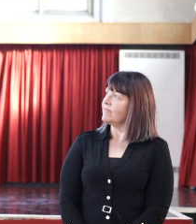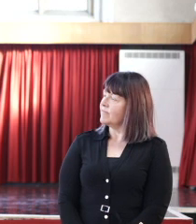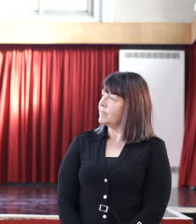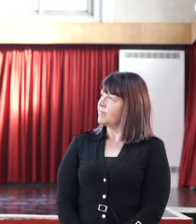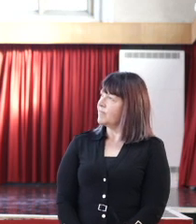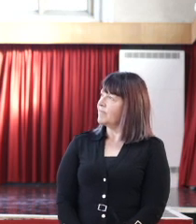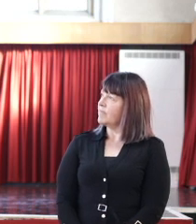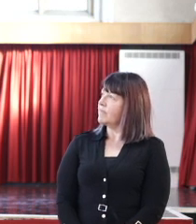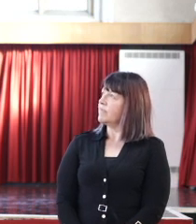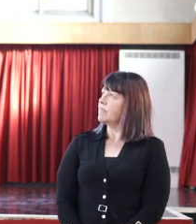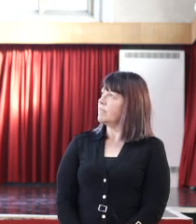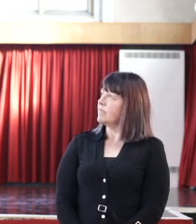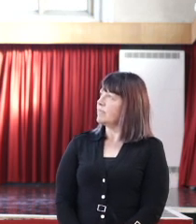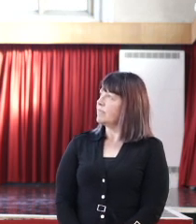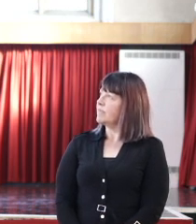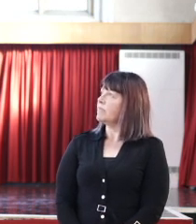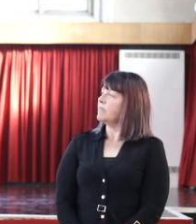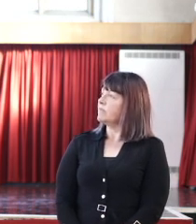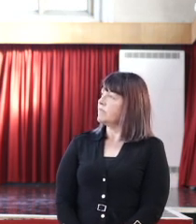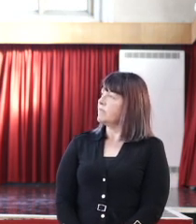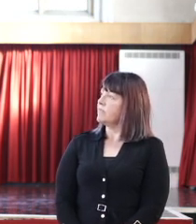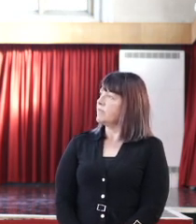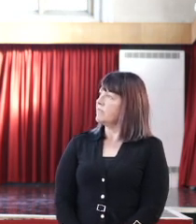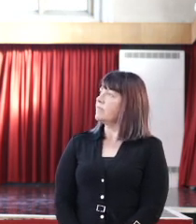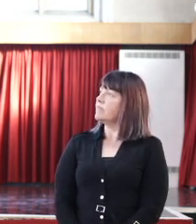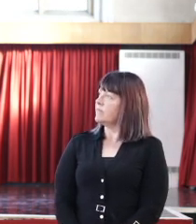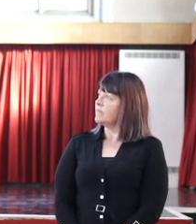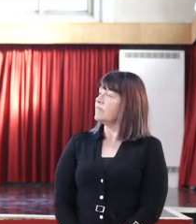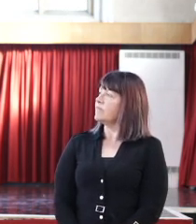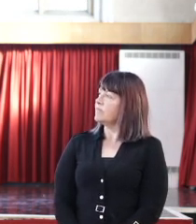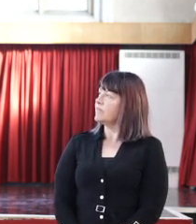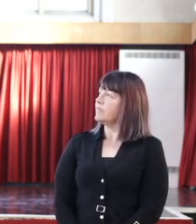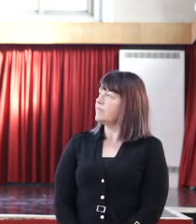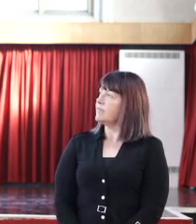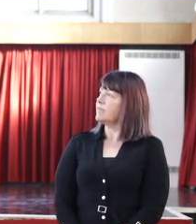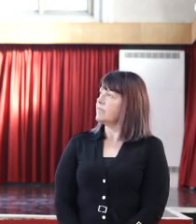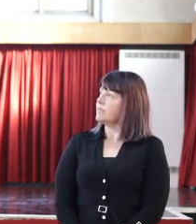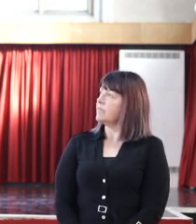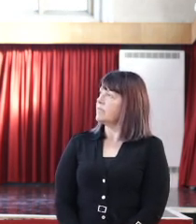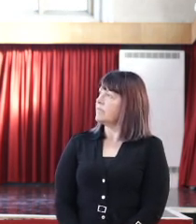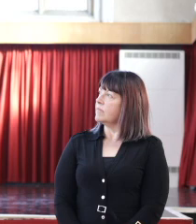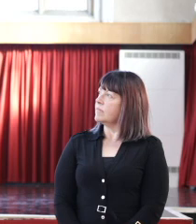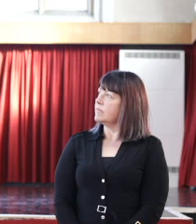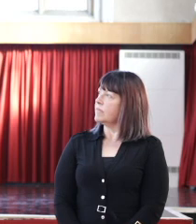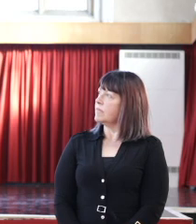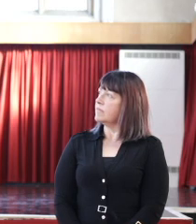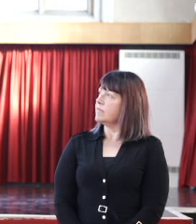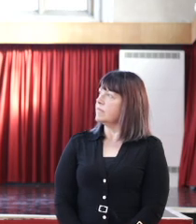So the first one is peace, love, unity, respect.